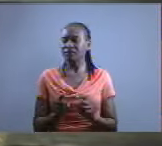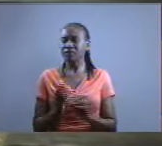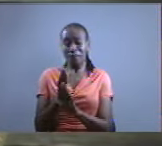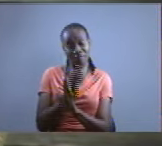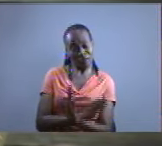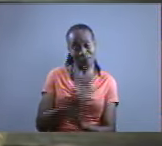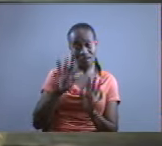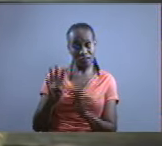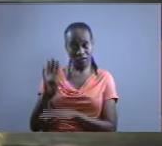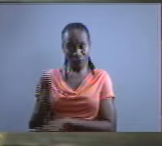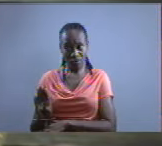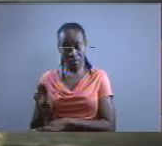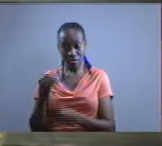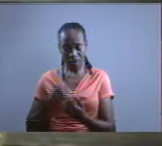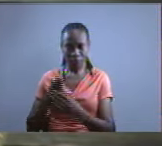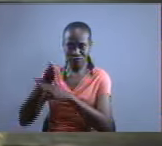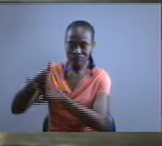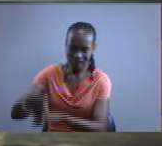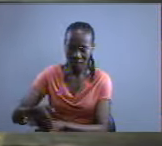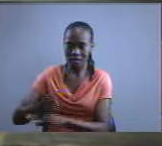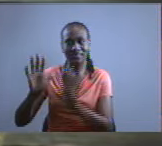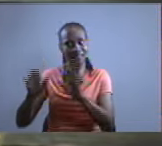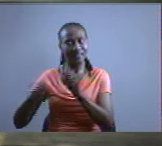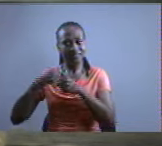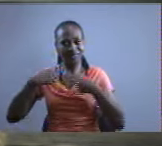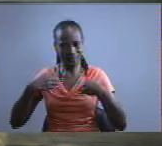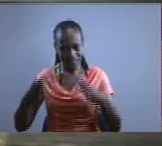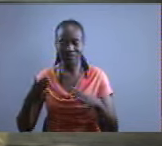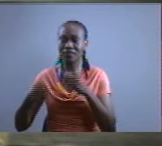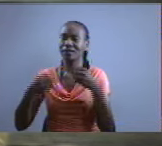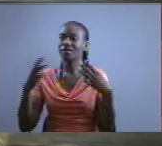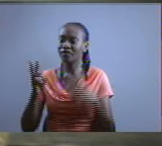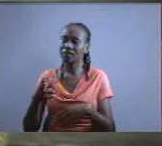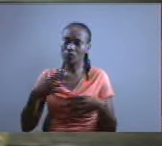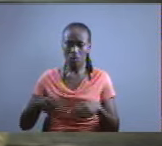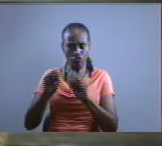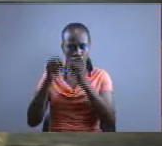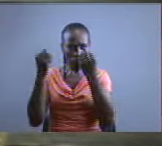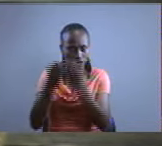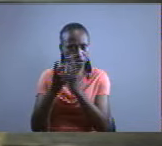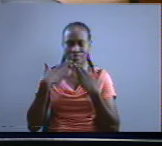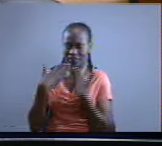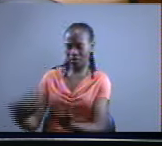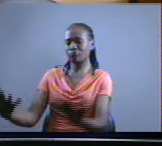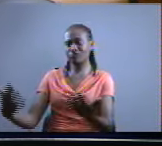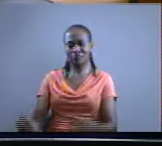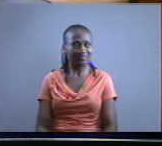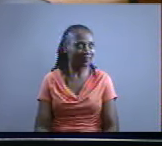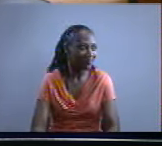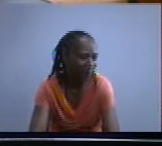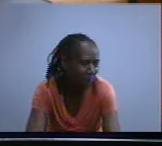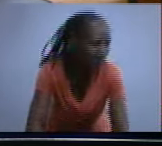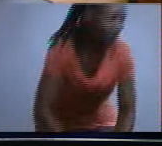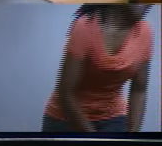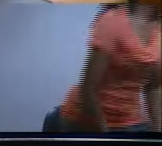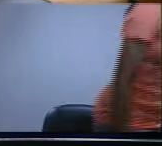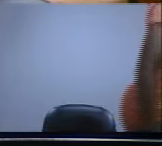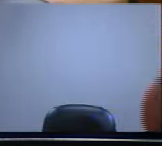time for, as we enter another decade of democracy, armed with our national development plan.